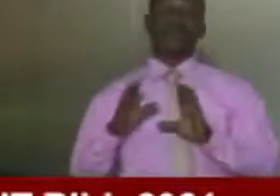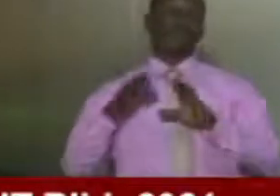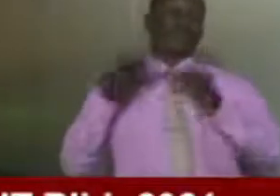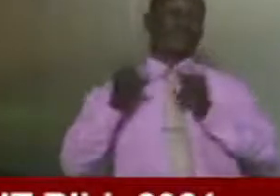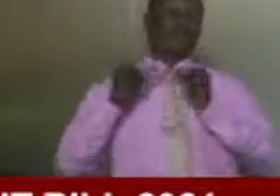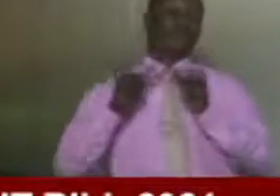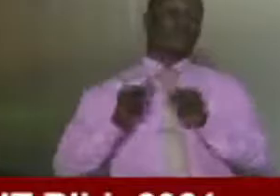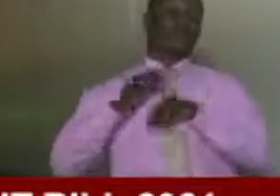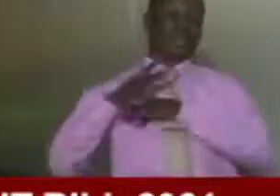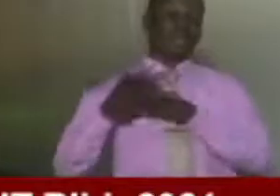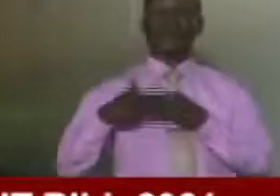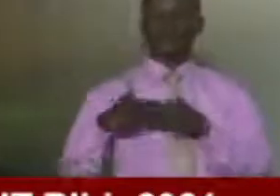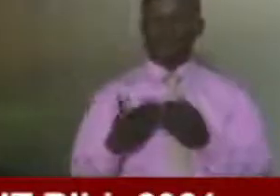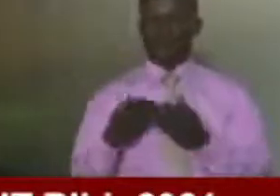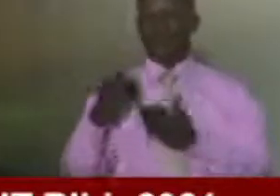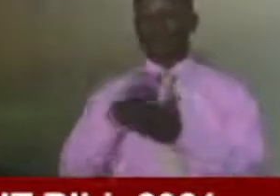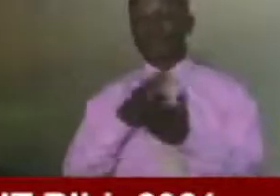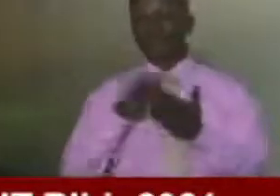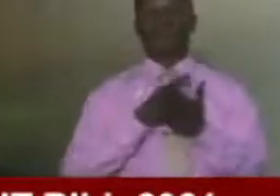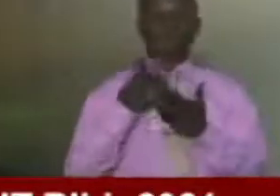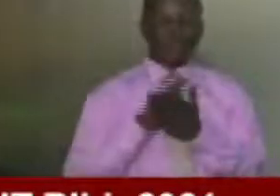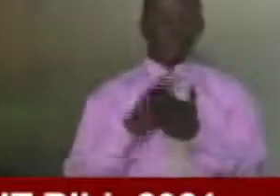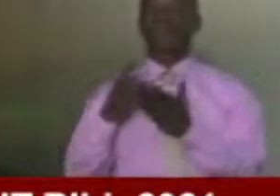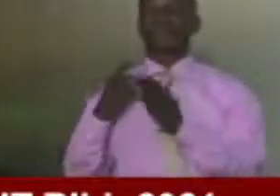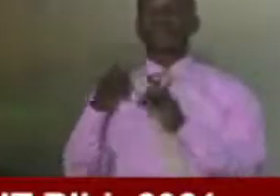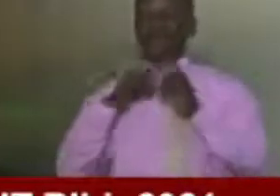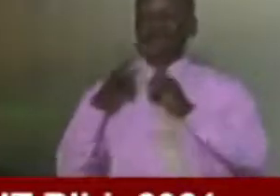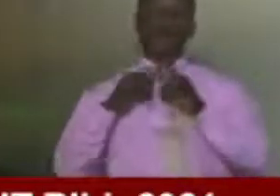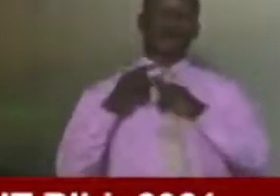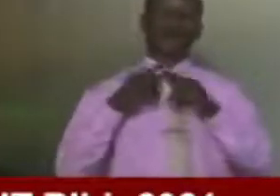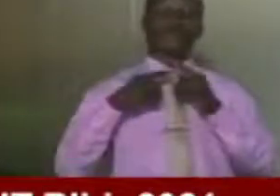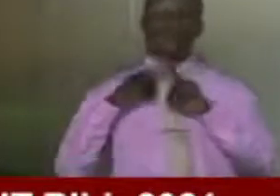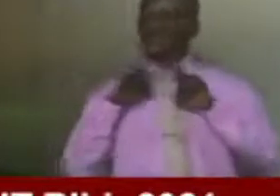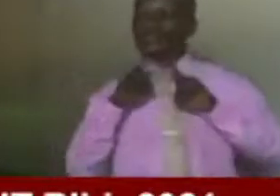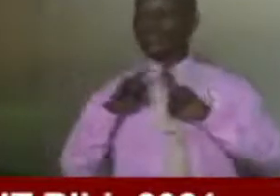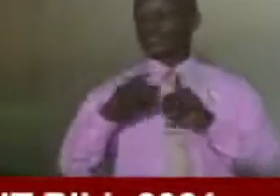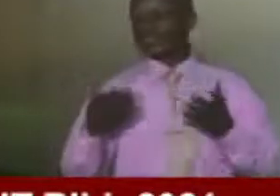on, our party, when it was registered, we had 100 people pay every